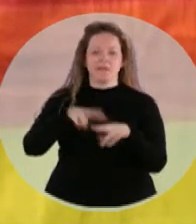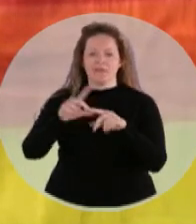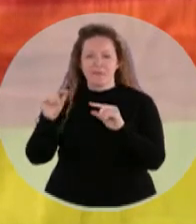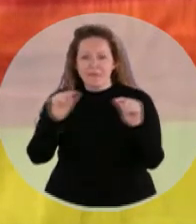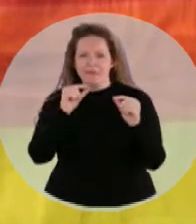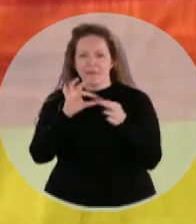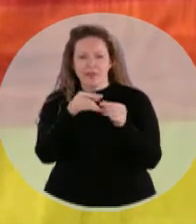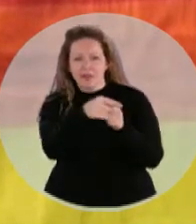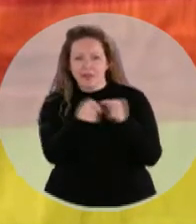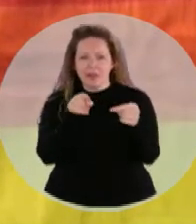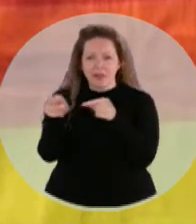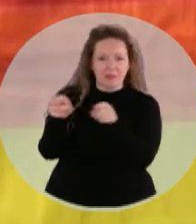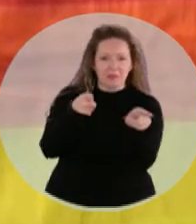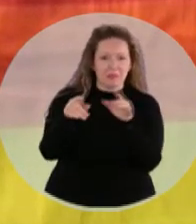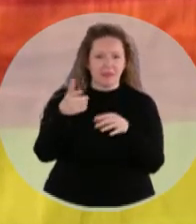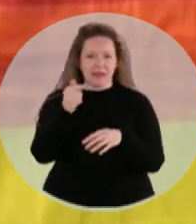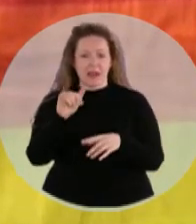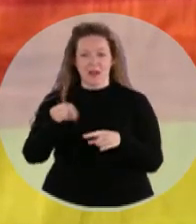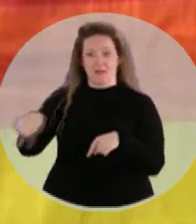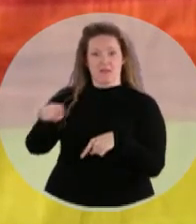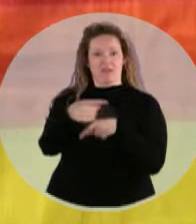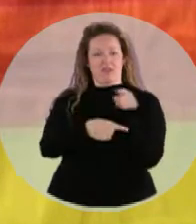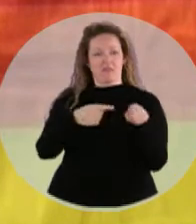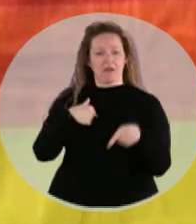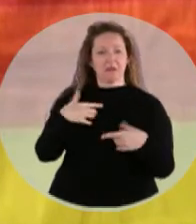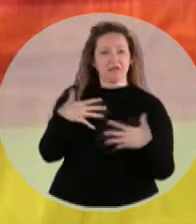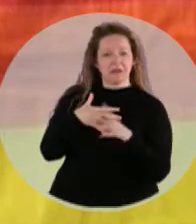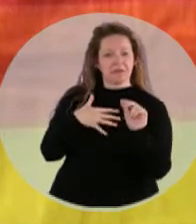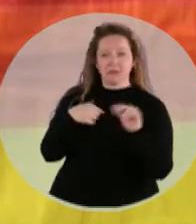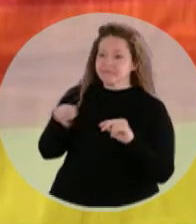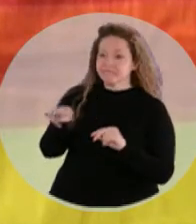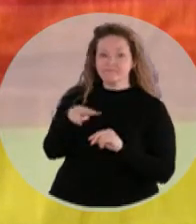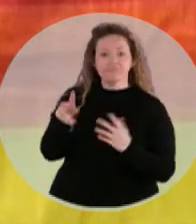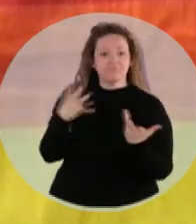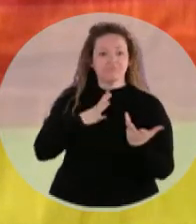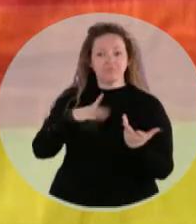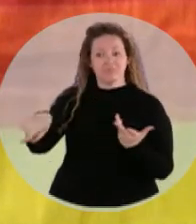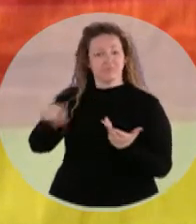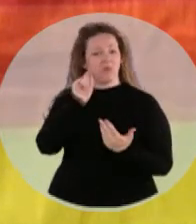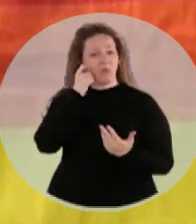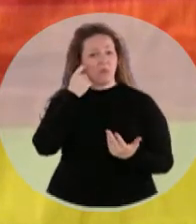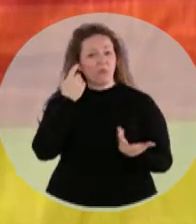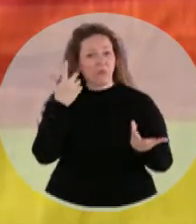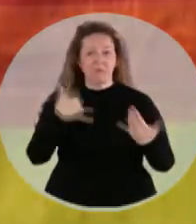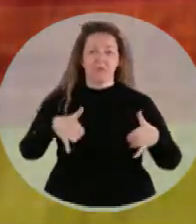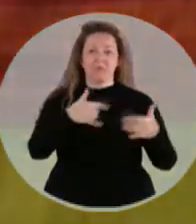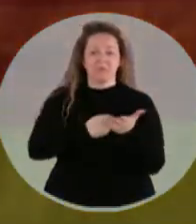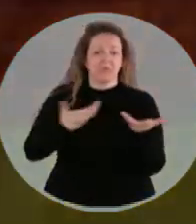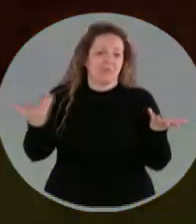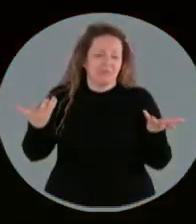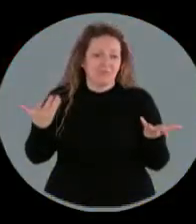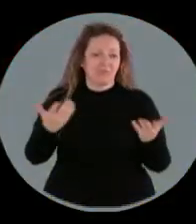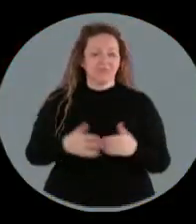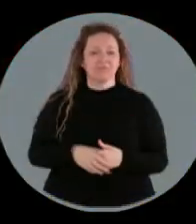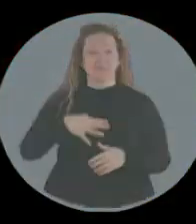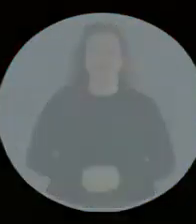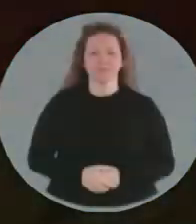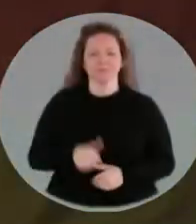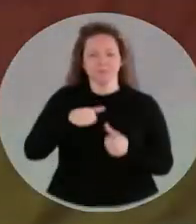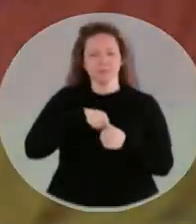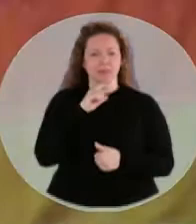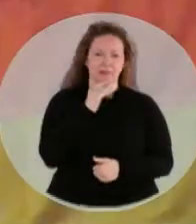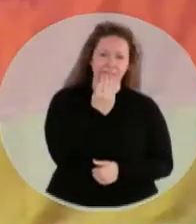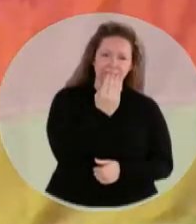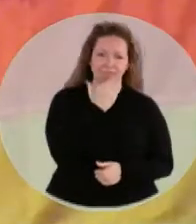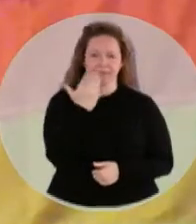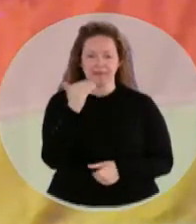rumors, certain people were gay, and I wasn't really scared by it. I always thought they were the cool ones, actually. I